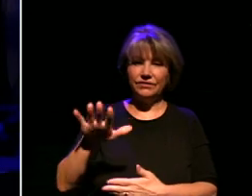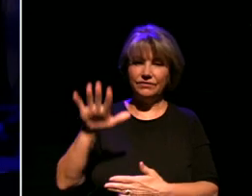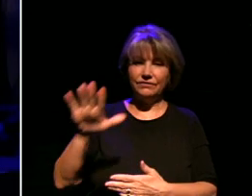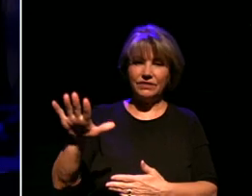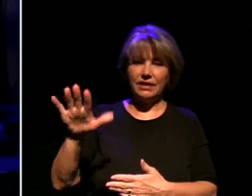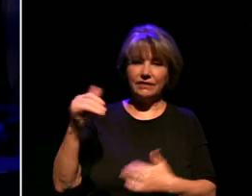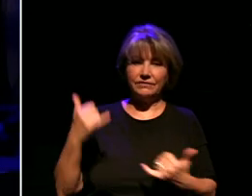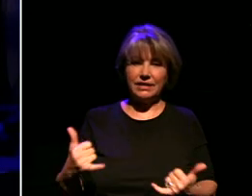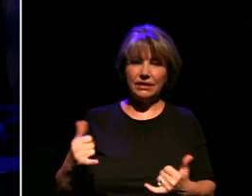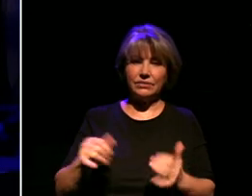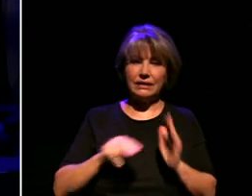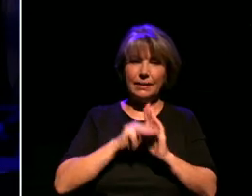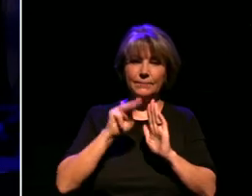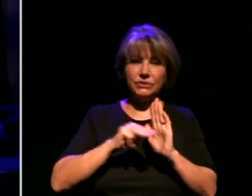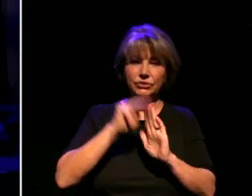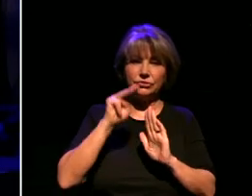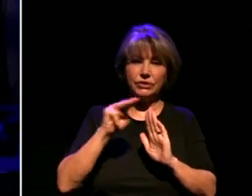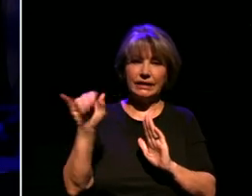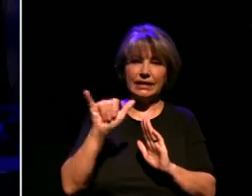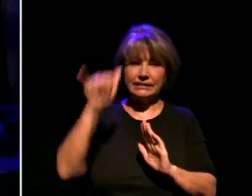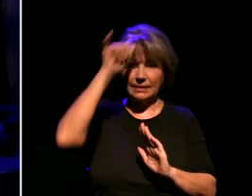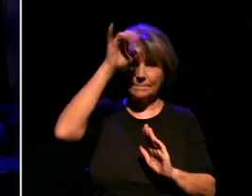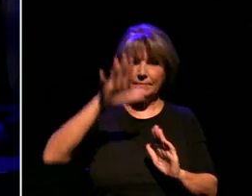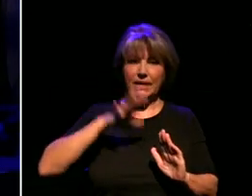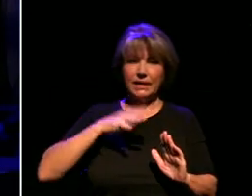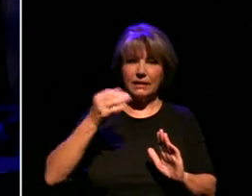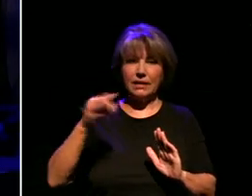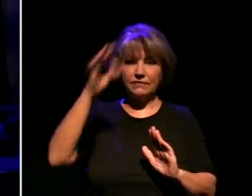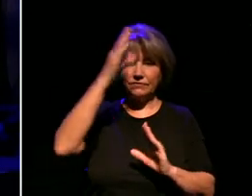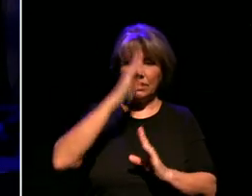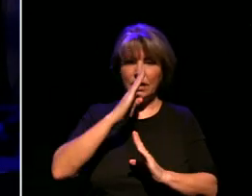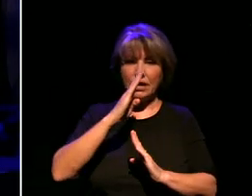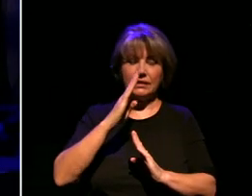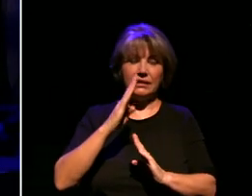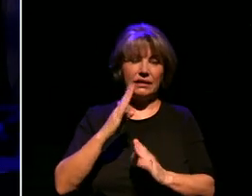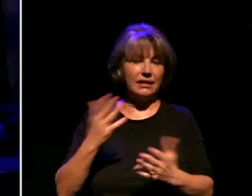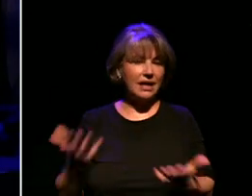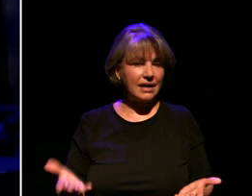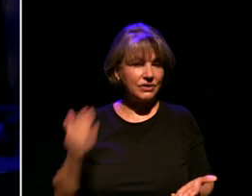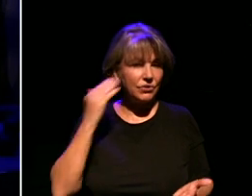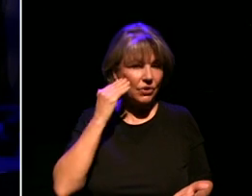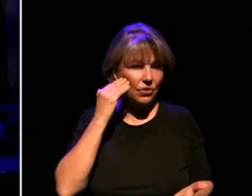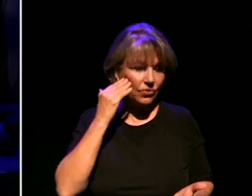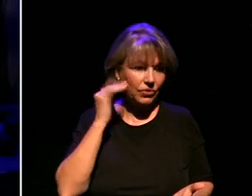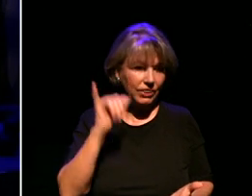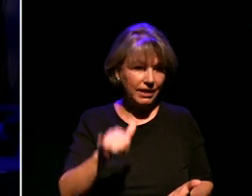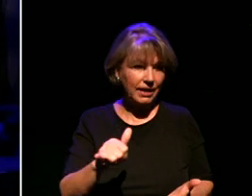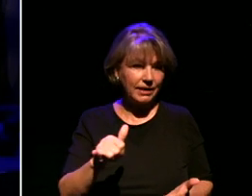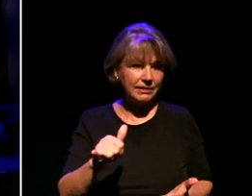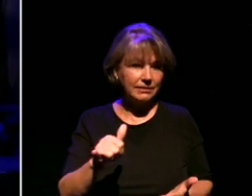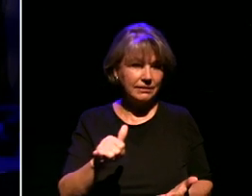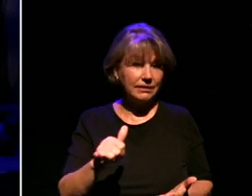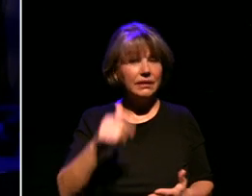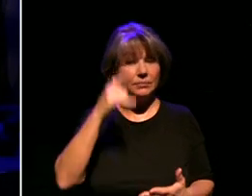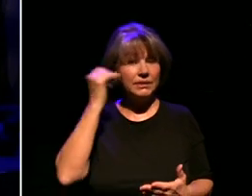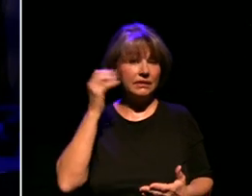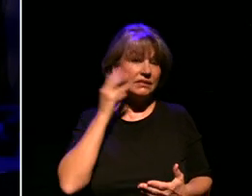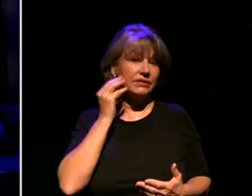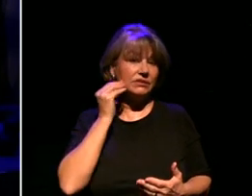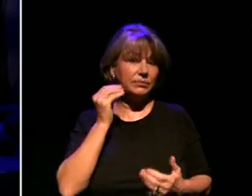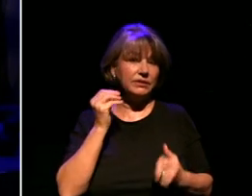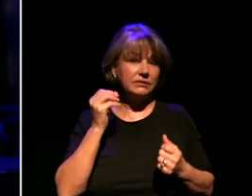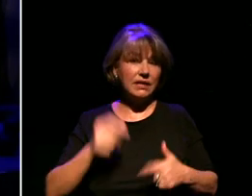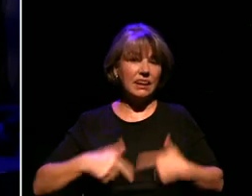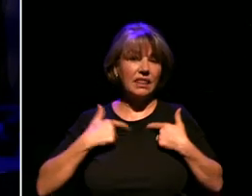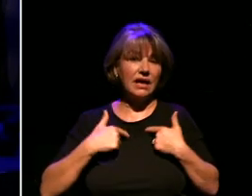I'm maturing as a man of God, and I just know that just because I've experienced life with